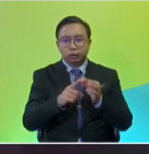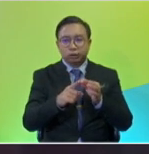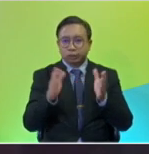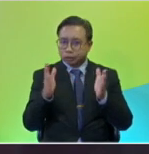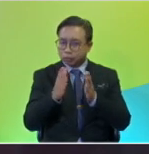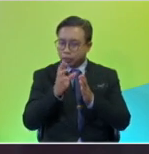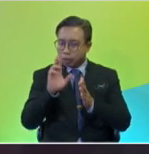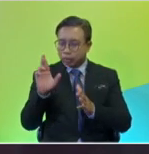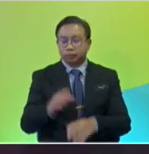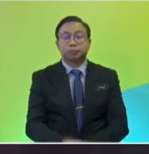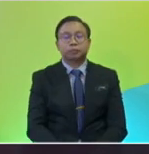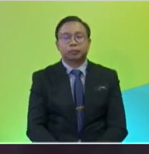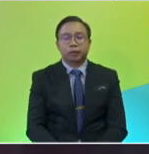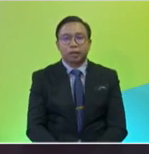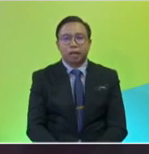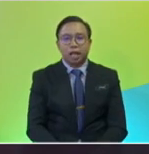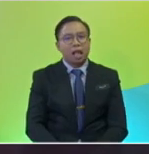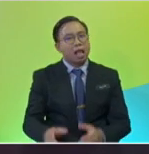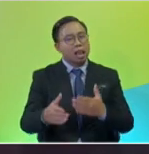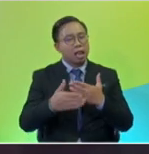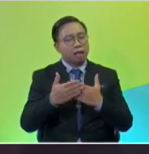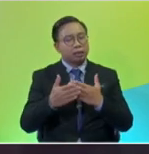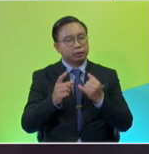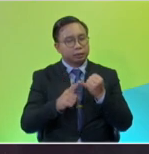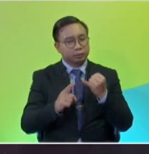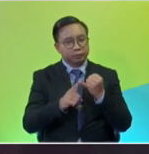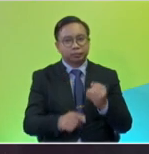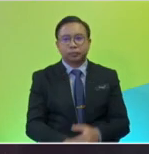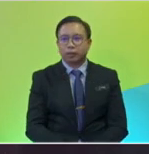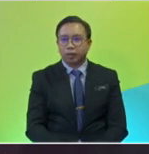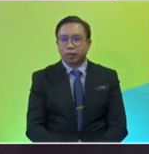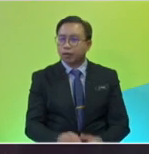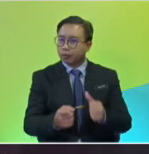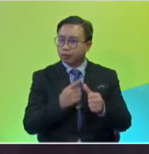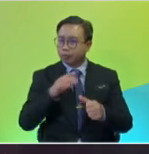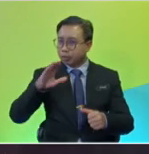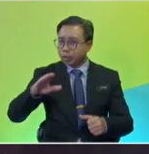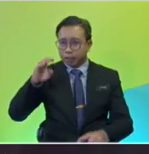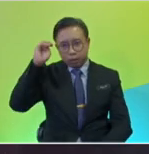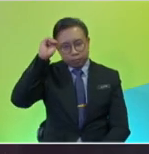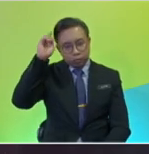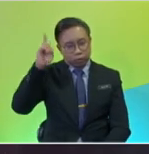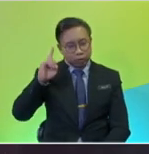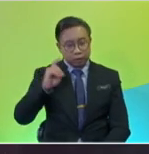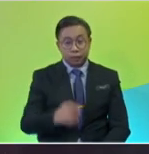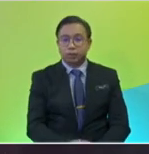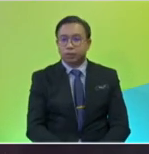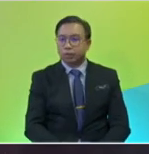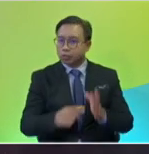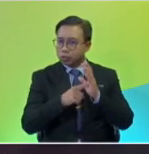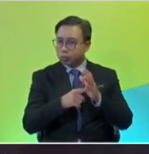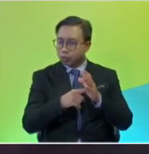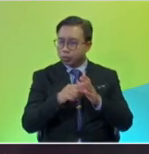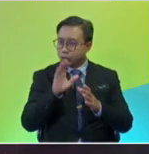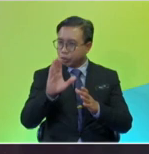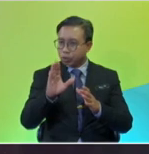your sentence. Okay, last but not least, let's hear from Adik Muaz. Okay, Adik Muaz, show us your